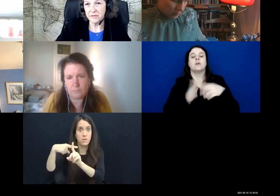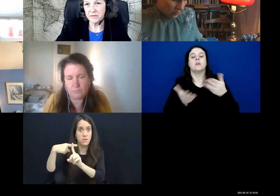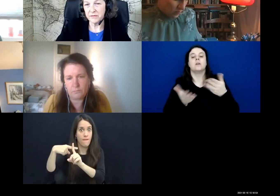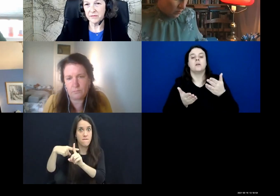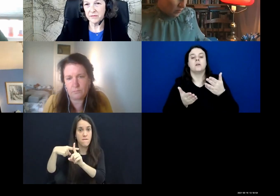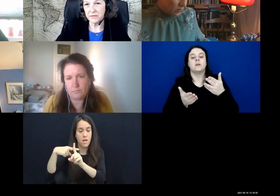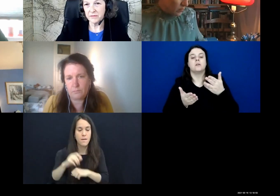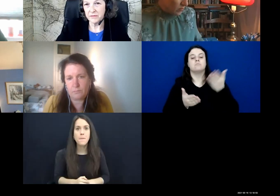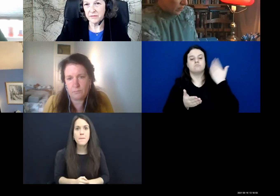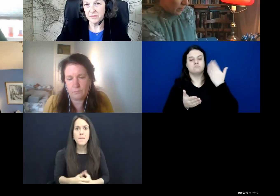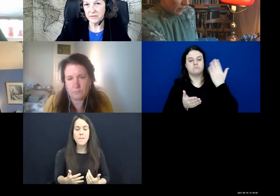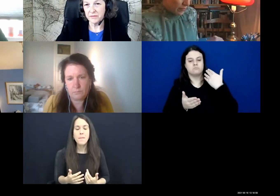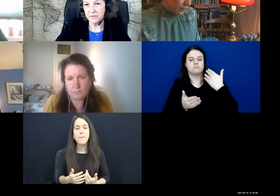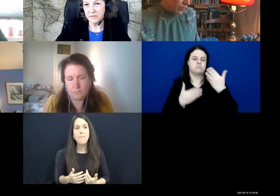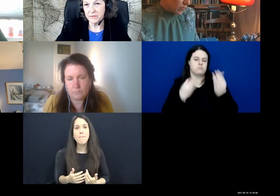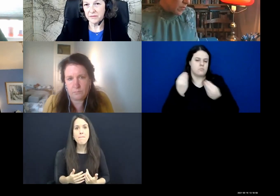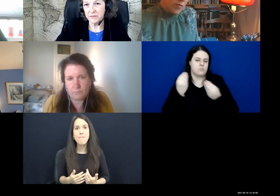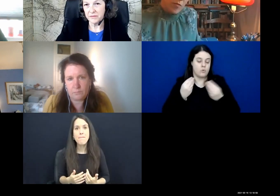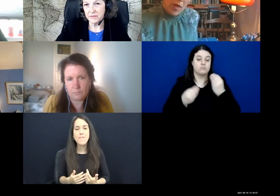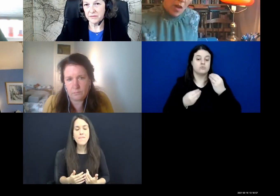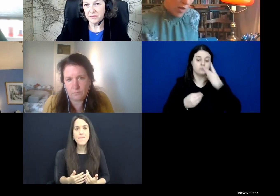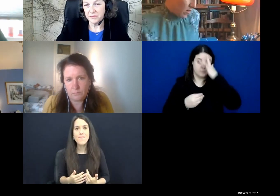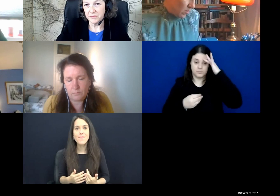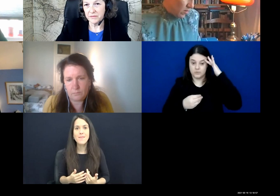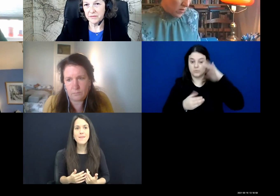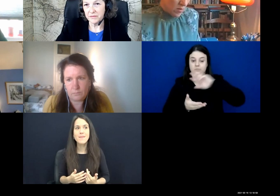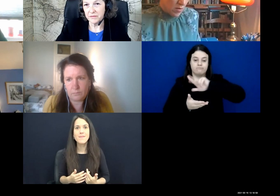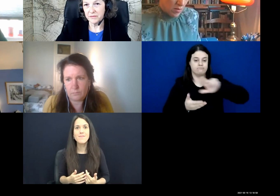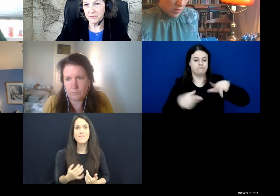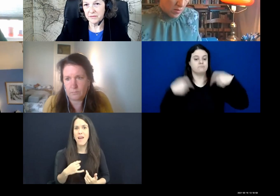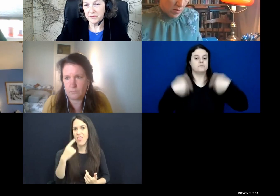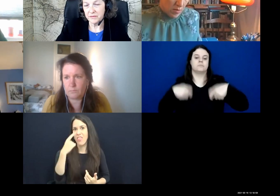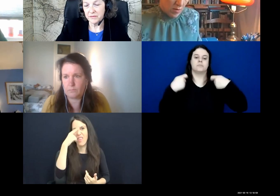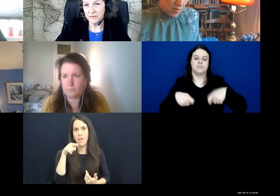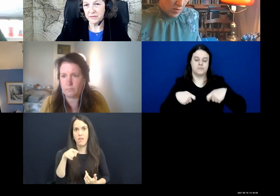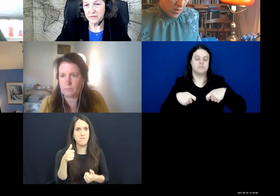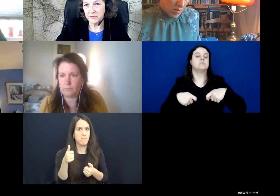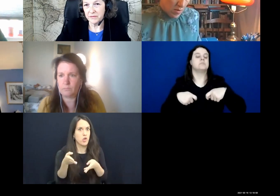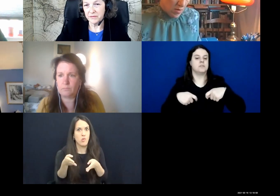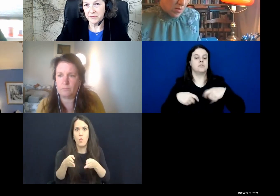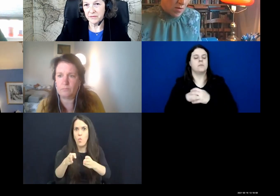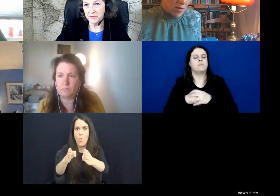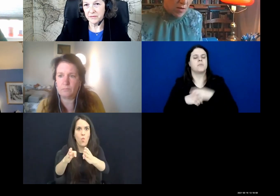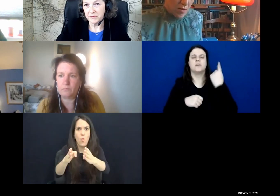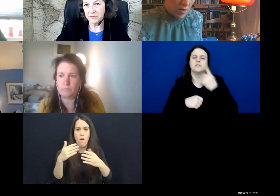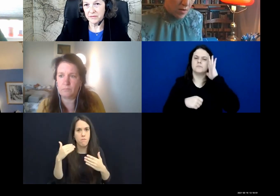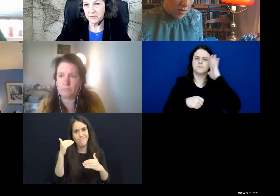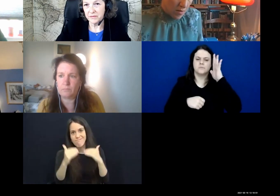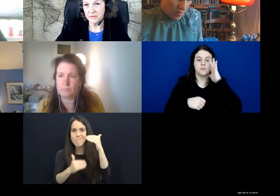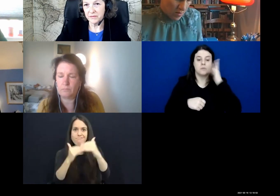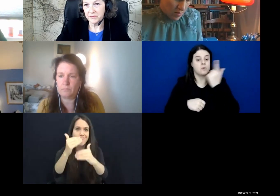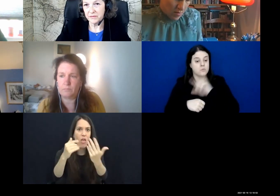know, some earlier points that many people have made. I mean, this really is the bedrock, I think, of where we're going forward, to have